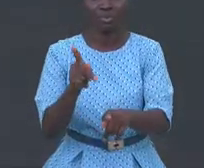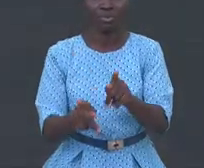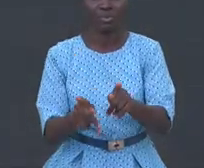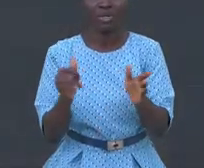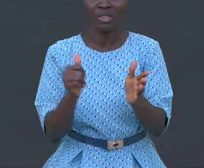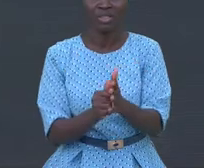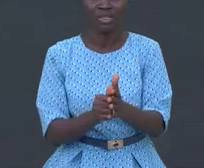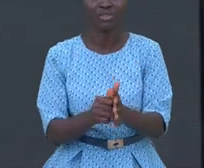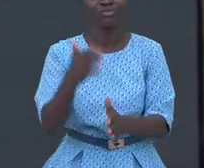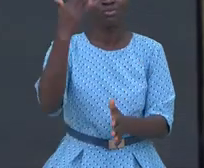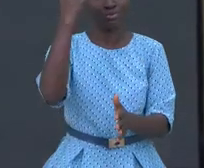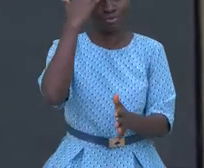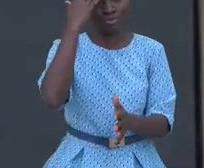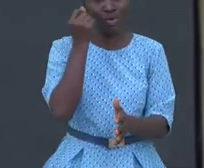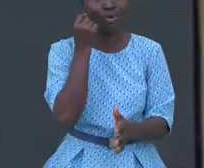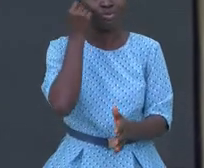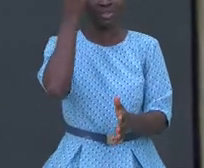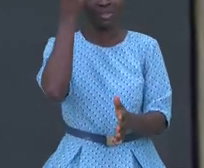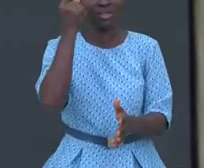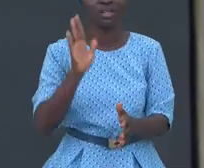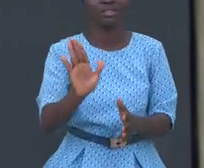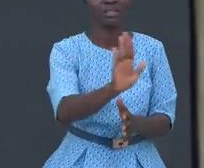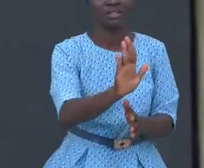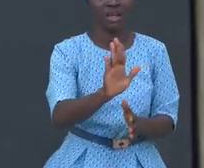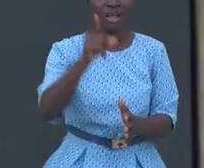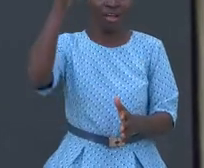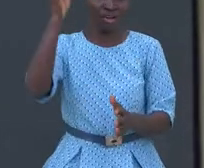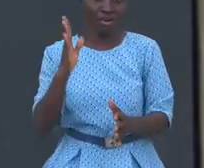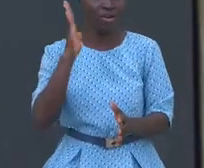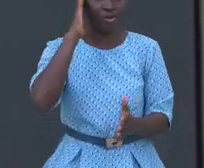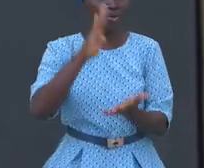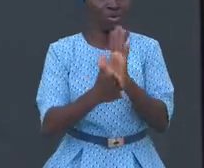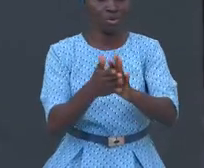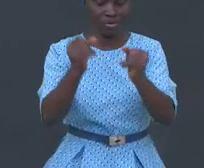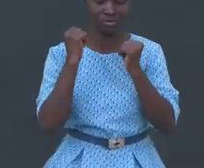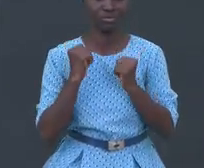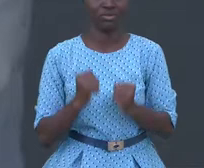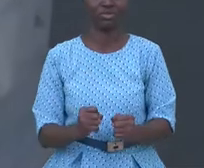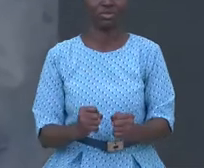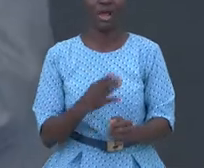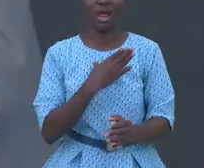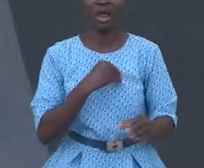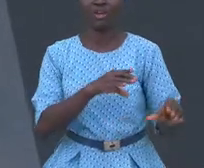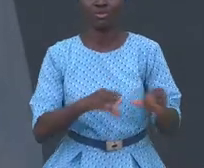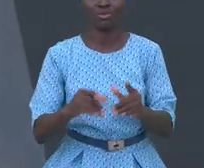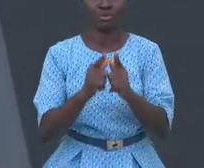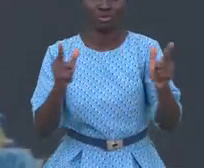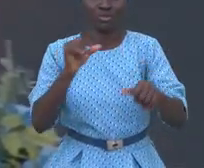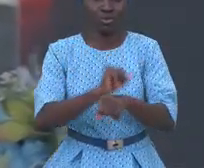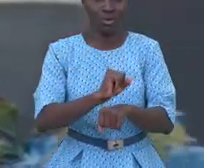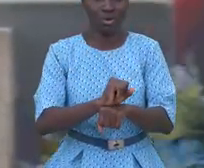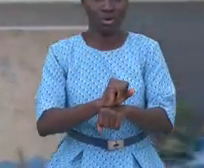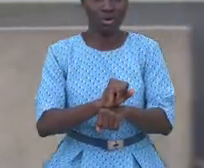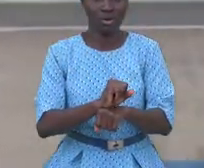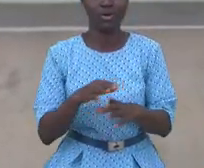do know their God shall be stronger and they shall do exploits. When